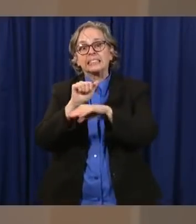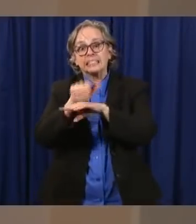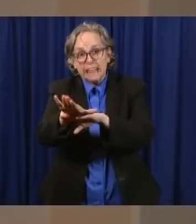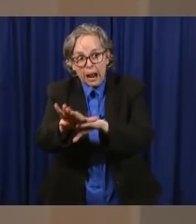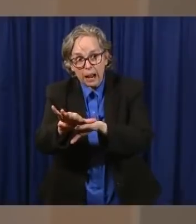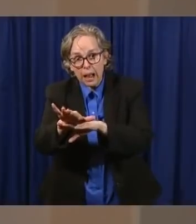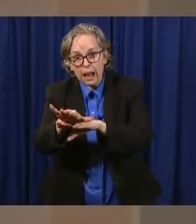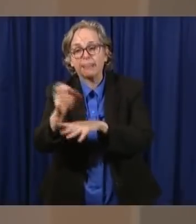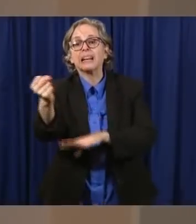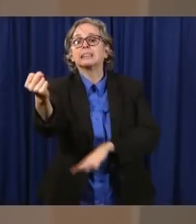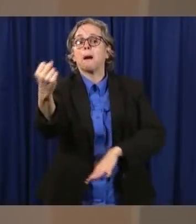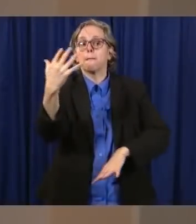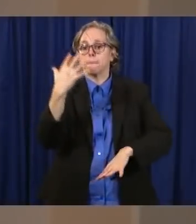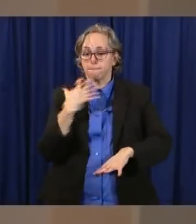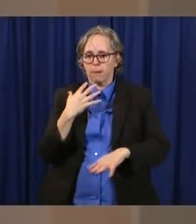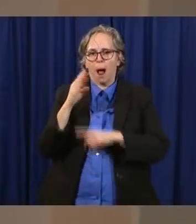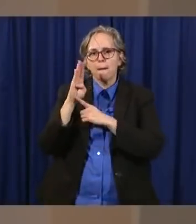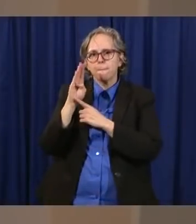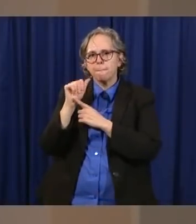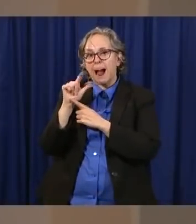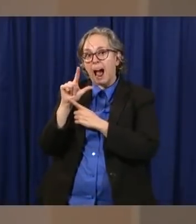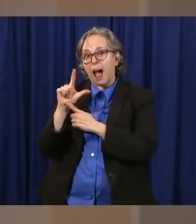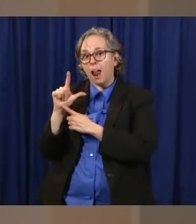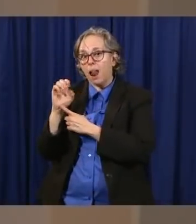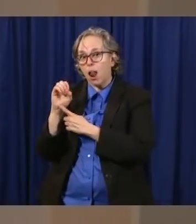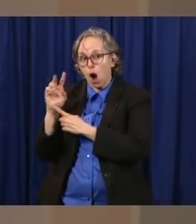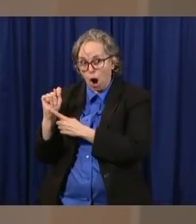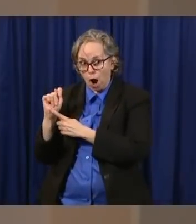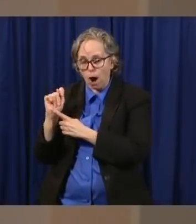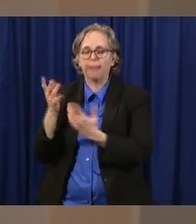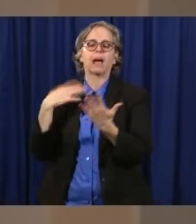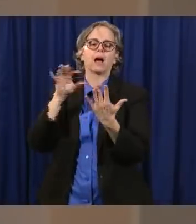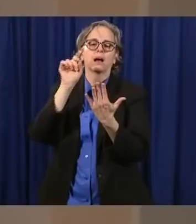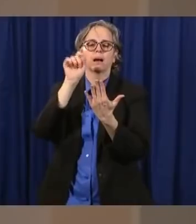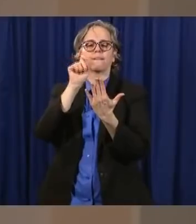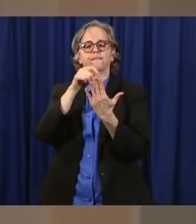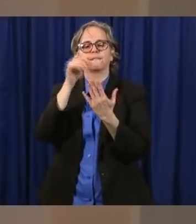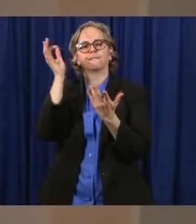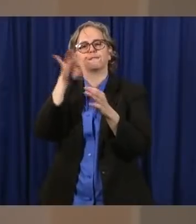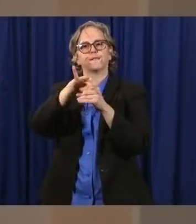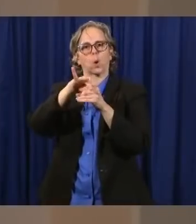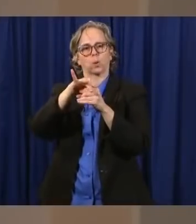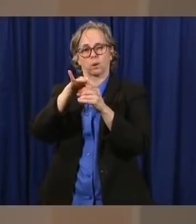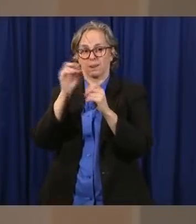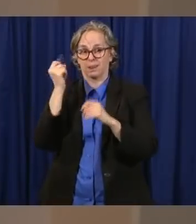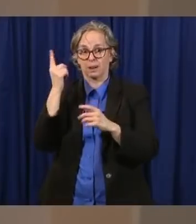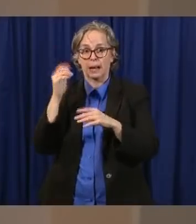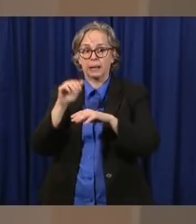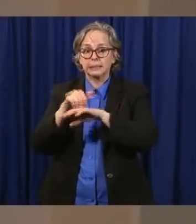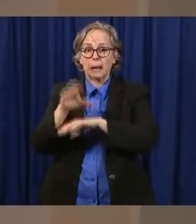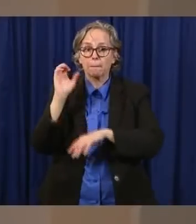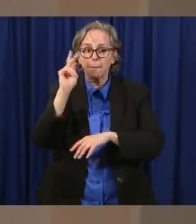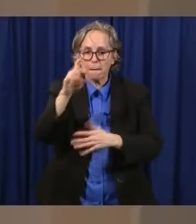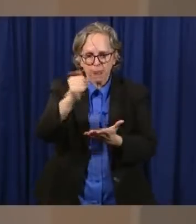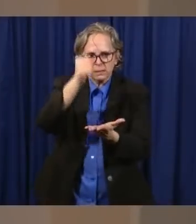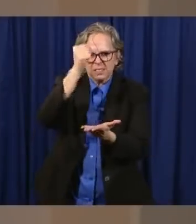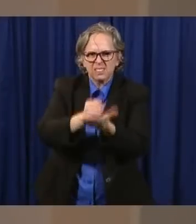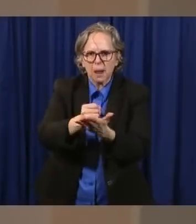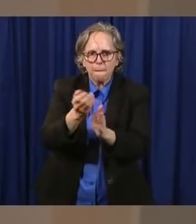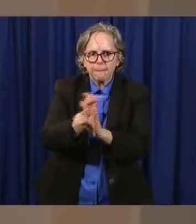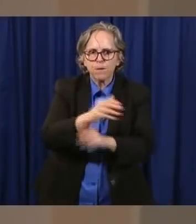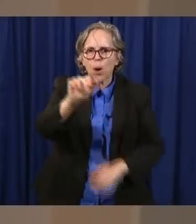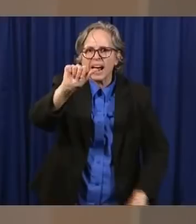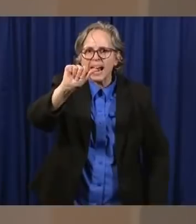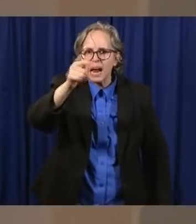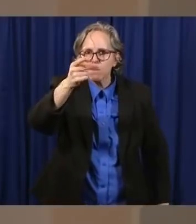they have to send you out your ballot, and then you have to obviously cast that ballot, put it back in the mail, and make sure it's postmarked by April the